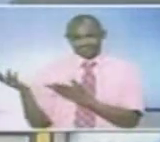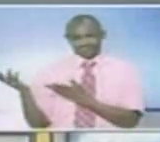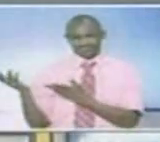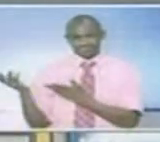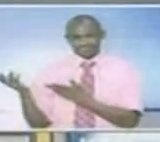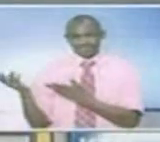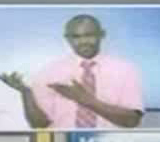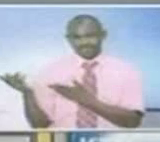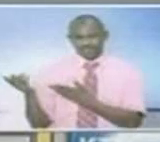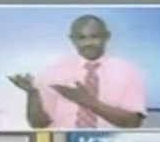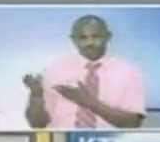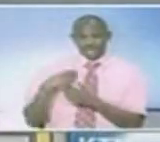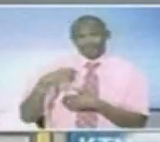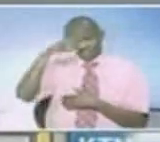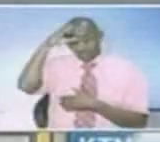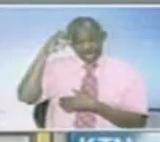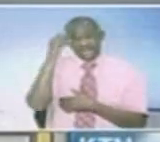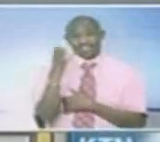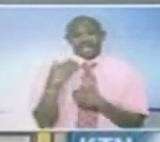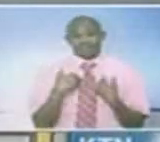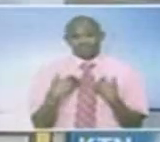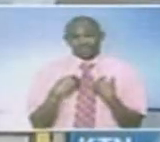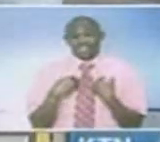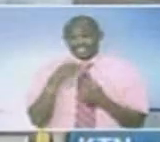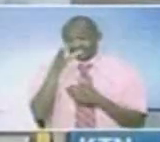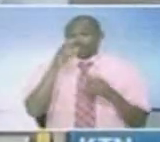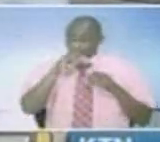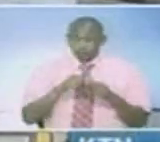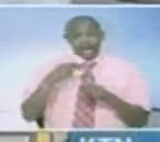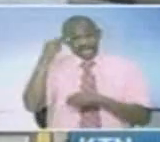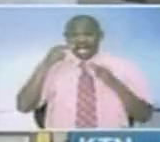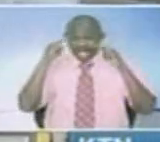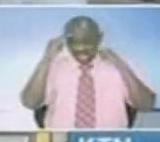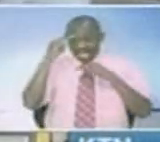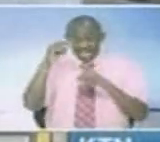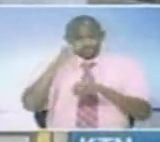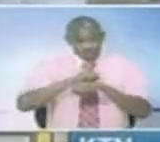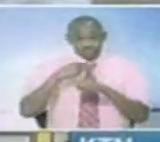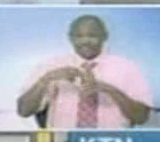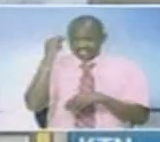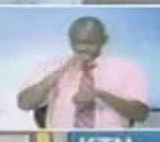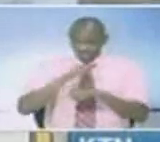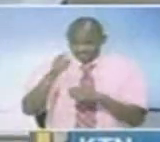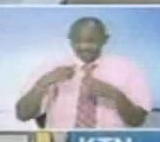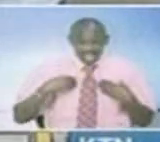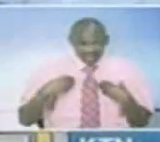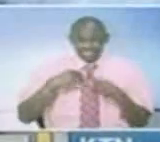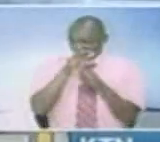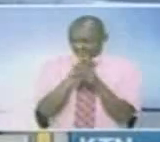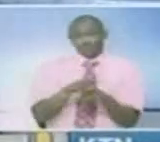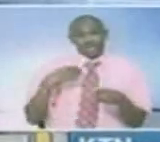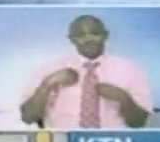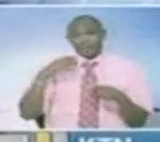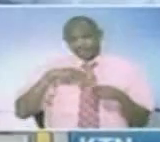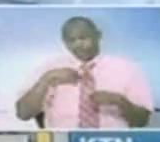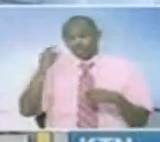This is your Kali electric lamp. Fresh out of high school 3 years ago, a young Kenneth had to live with the stigma attached to